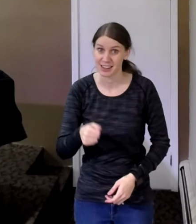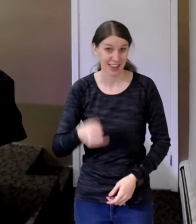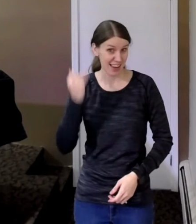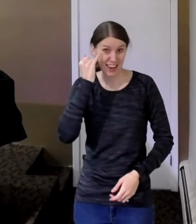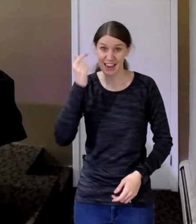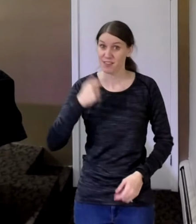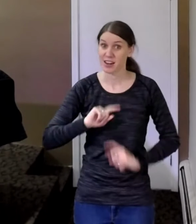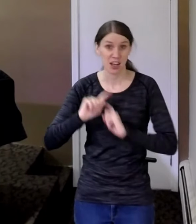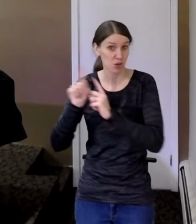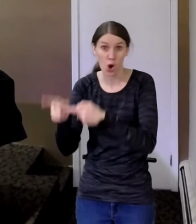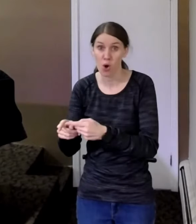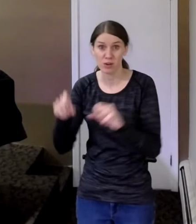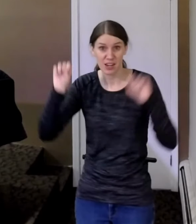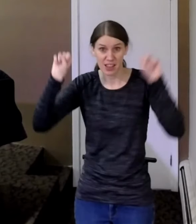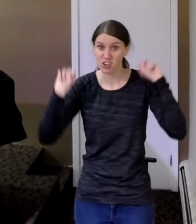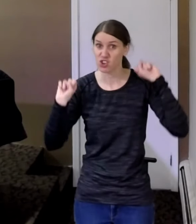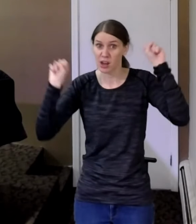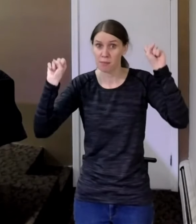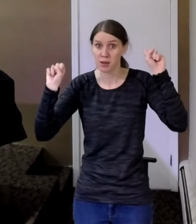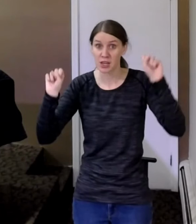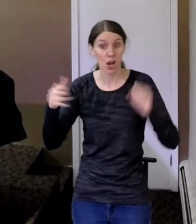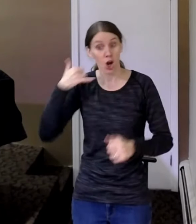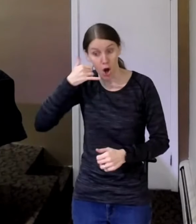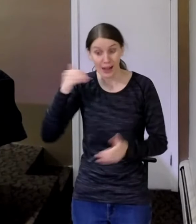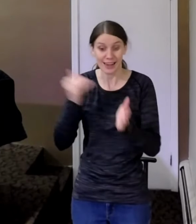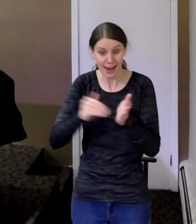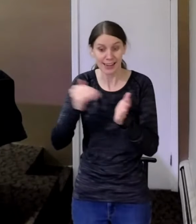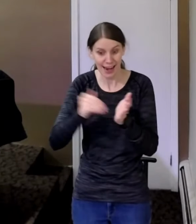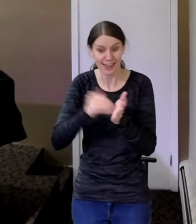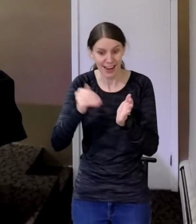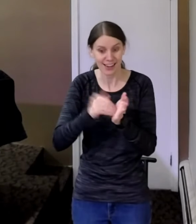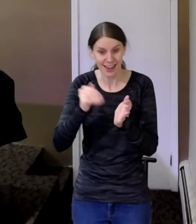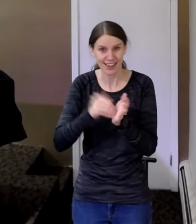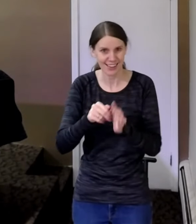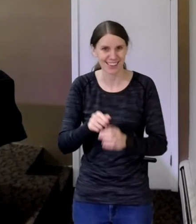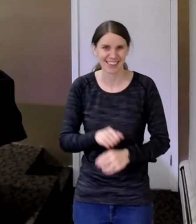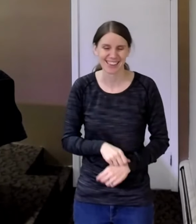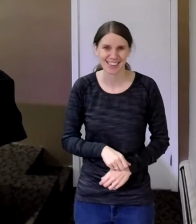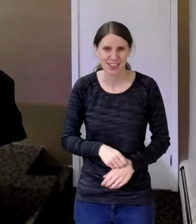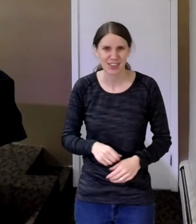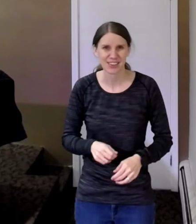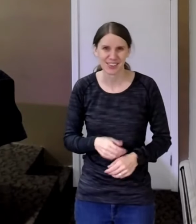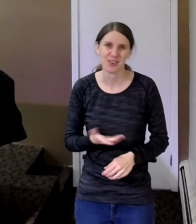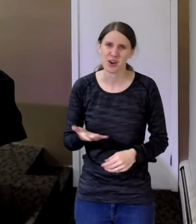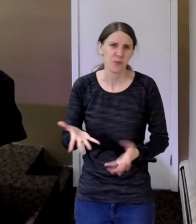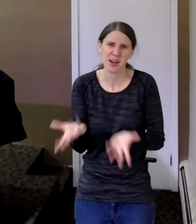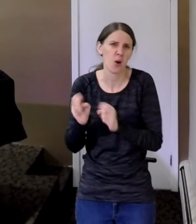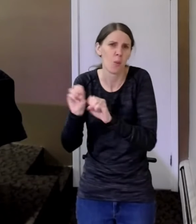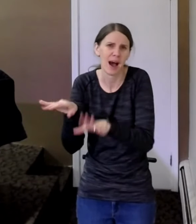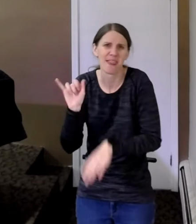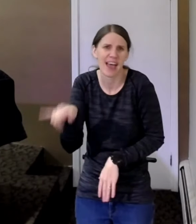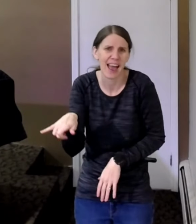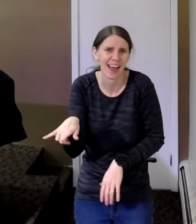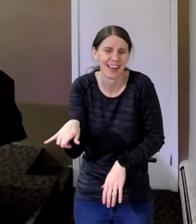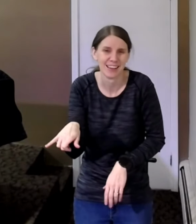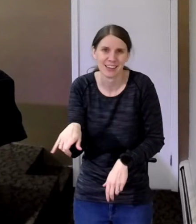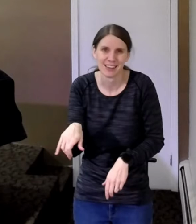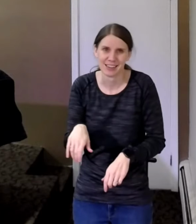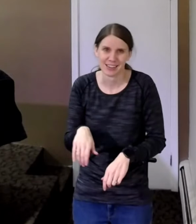do." You know? We don't like accountability. We like to be somebody else's, but we don't like it on